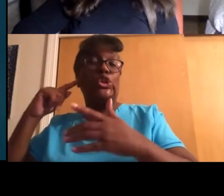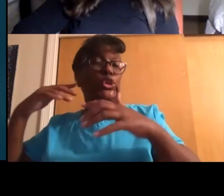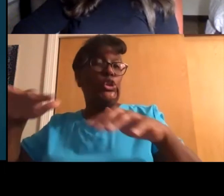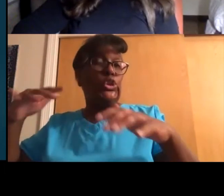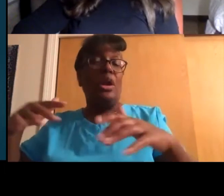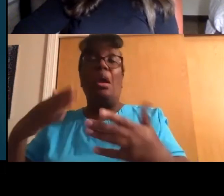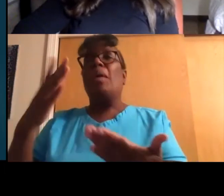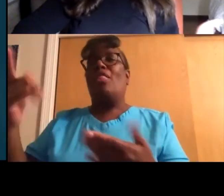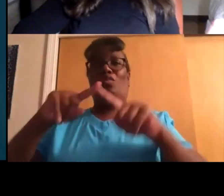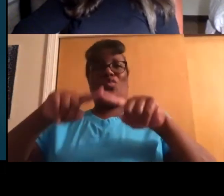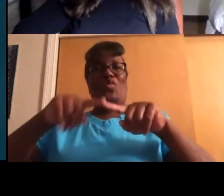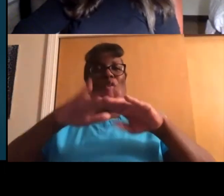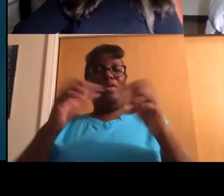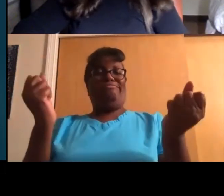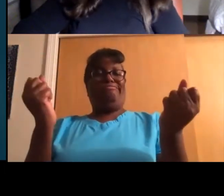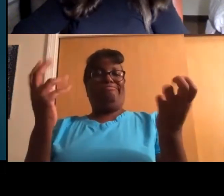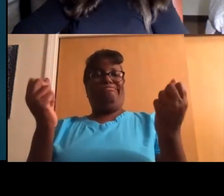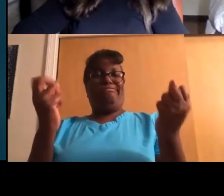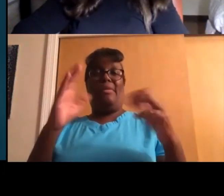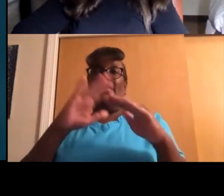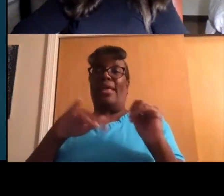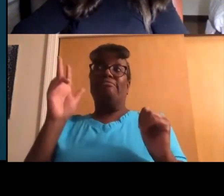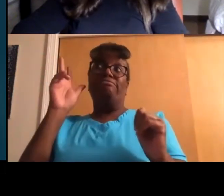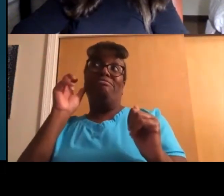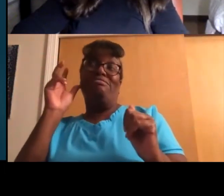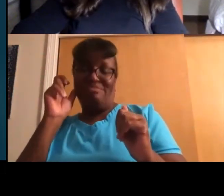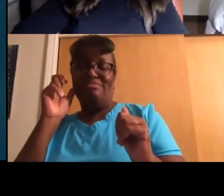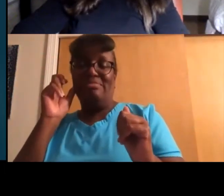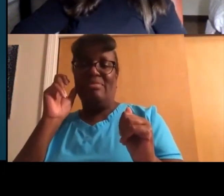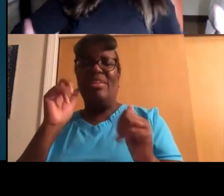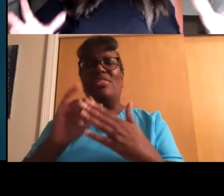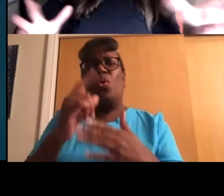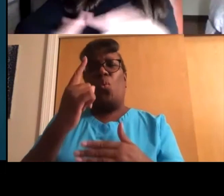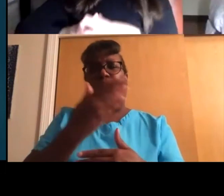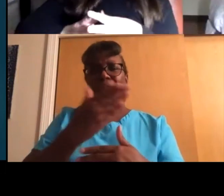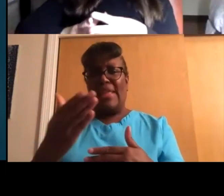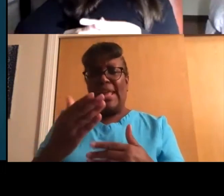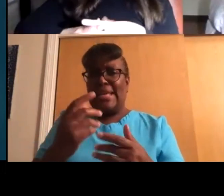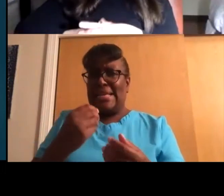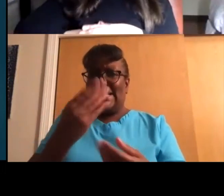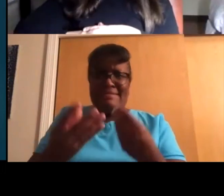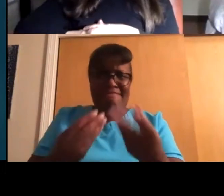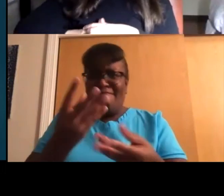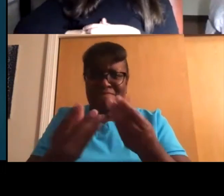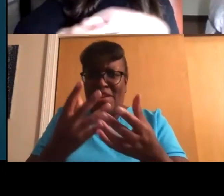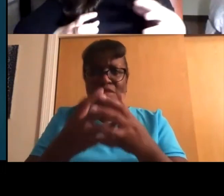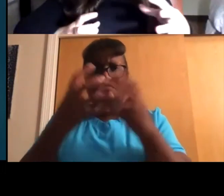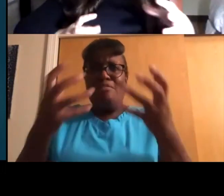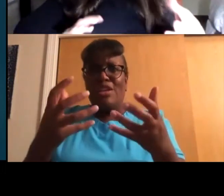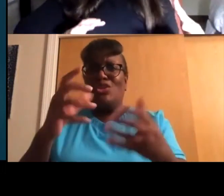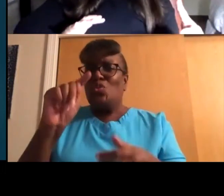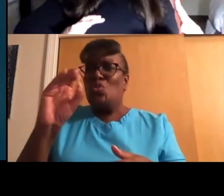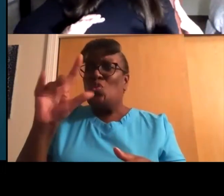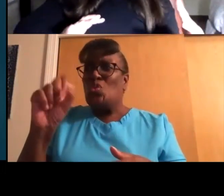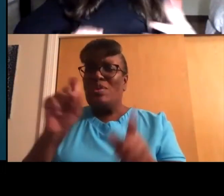language instead of auditory information. So again, it's one of those things where let's give them as many tools as we can, because we